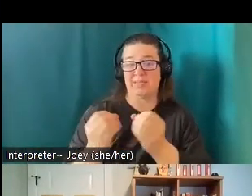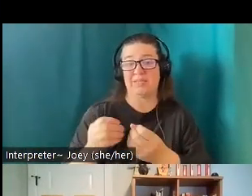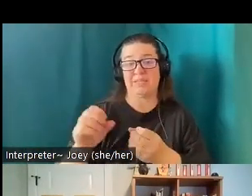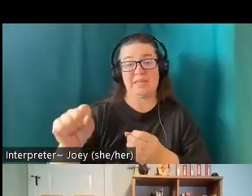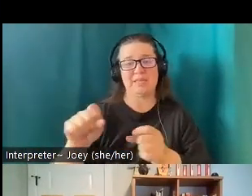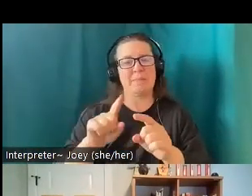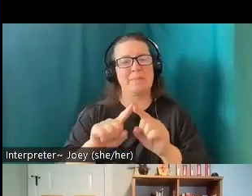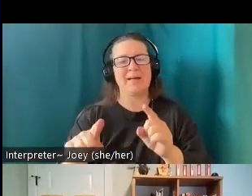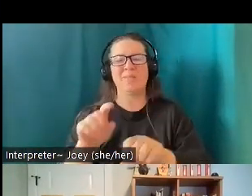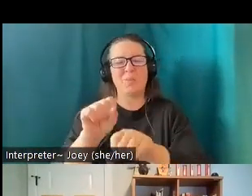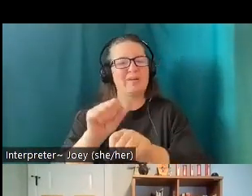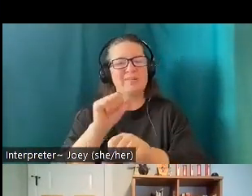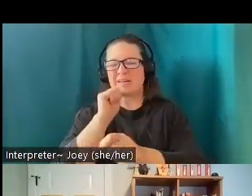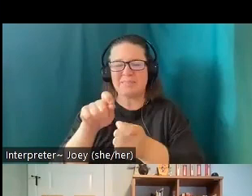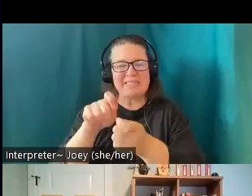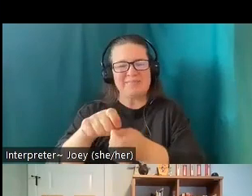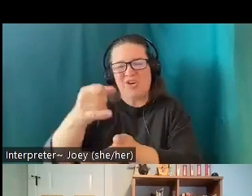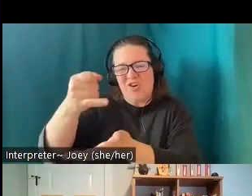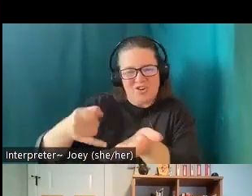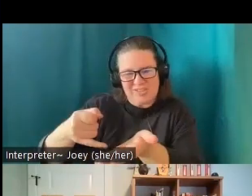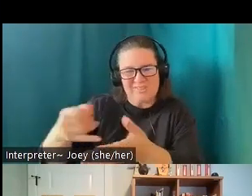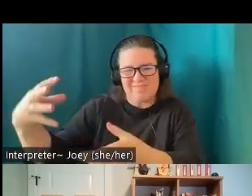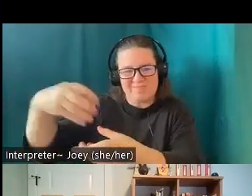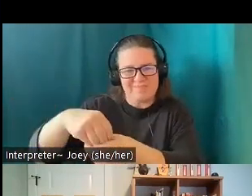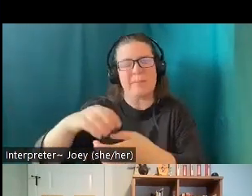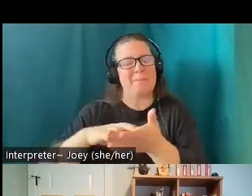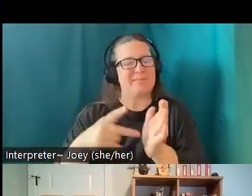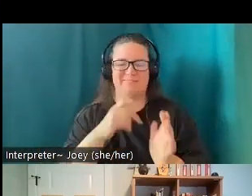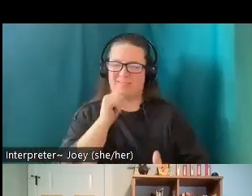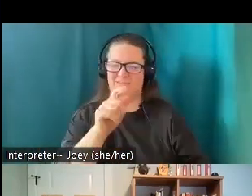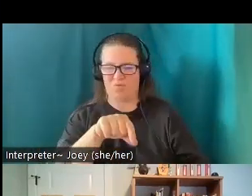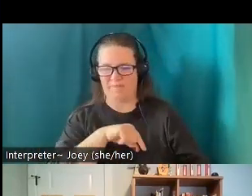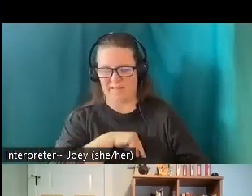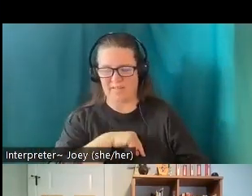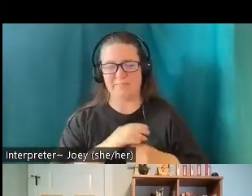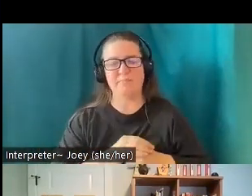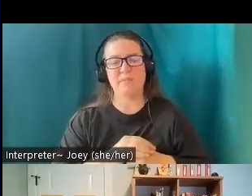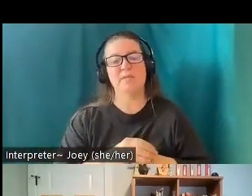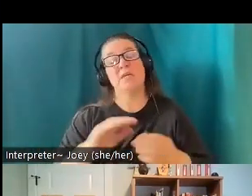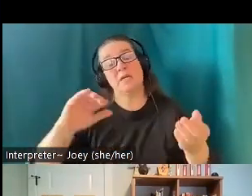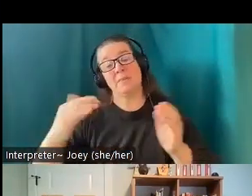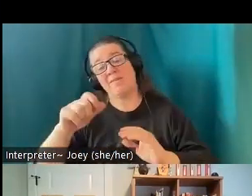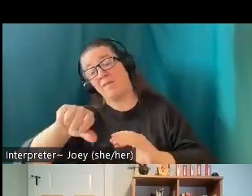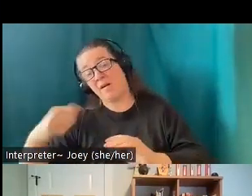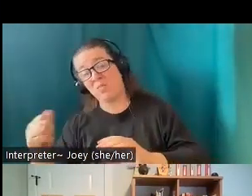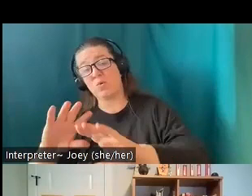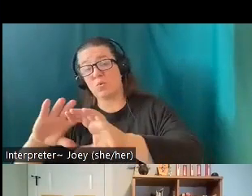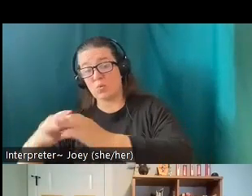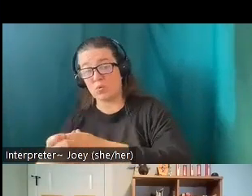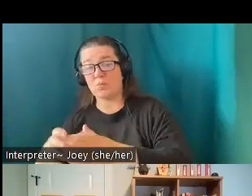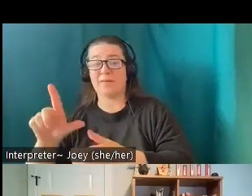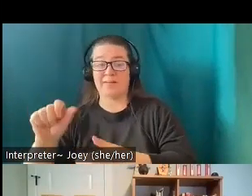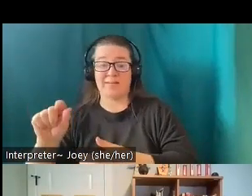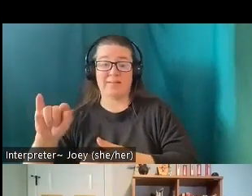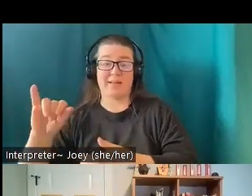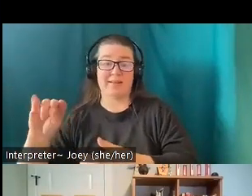let's say there's a second organization that also uplifts Latinx and Mexican American culture, also in Eastern Washington. But the way they